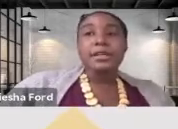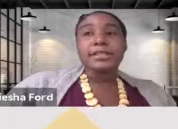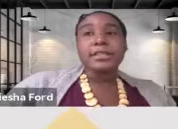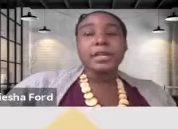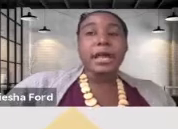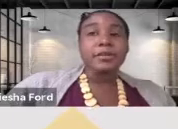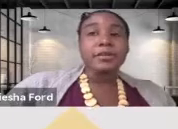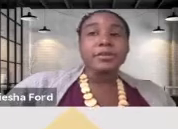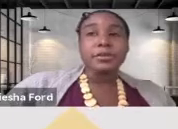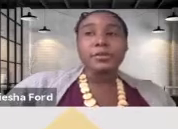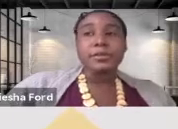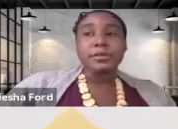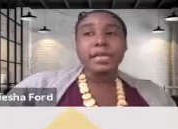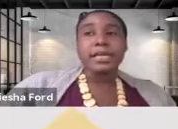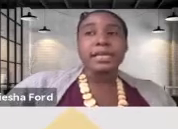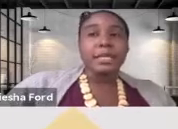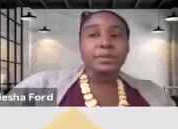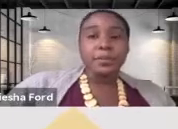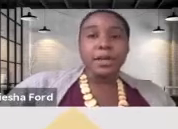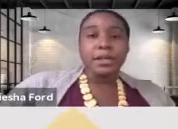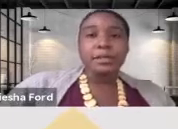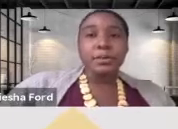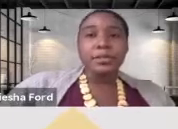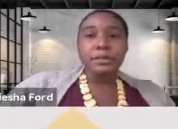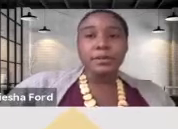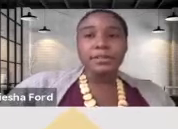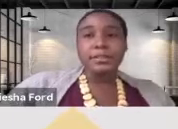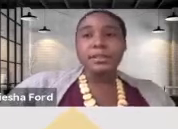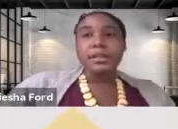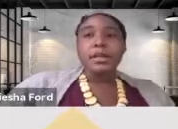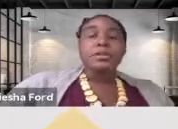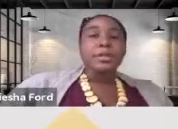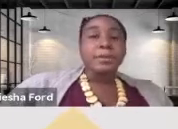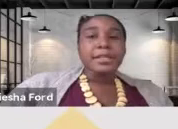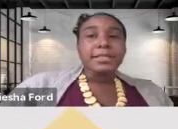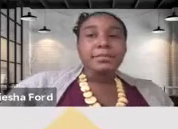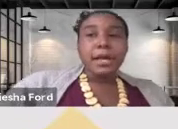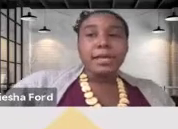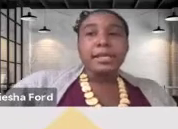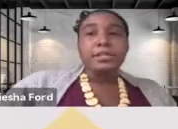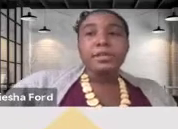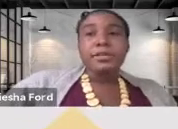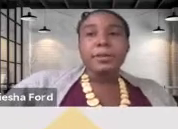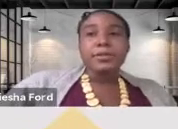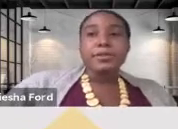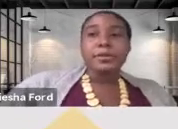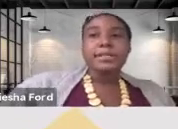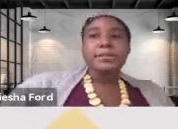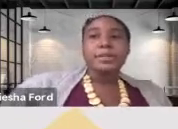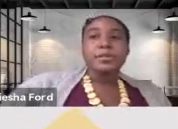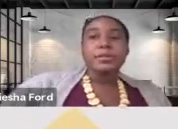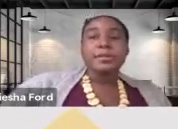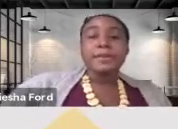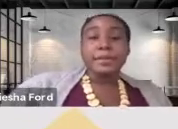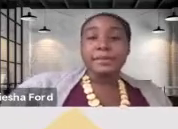and are considering how the user will use and engage with the product or service. So, keeping this in mind, it shows how personas